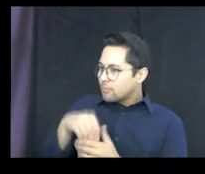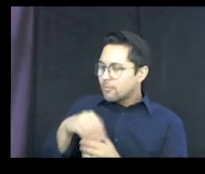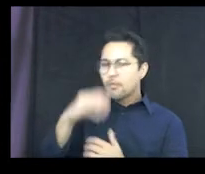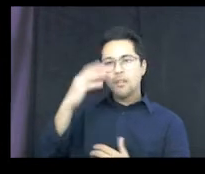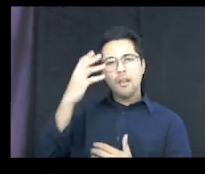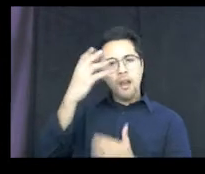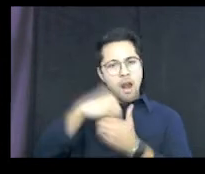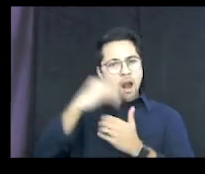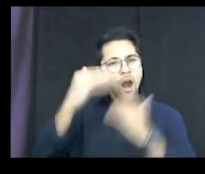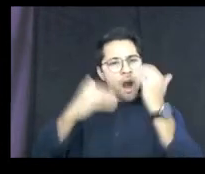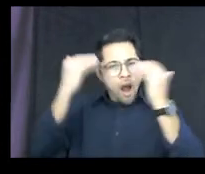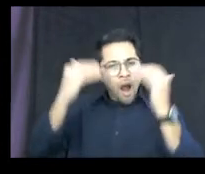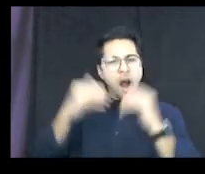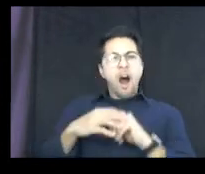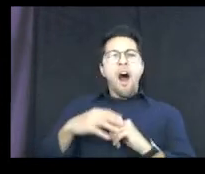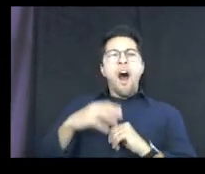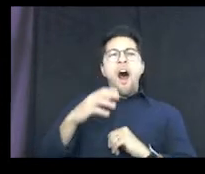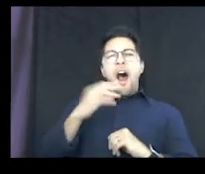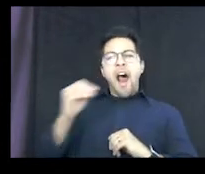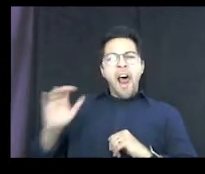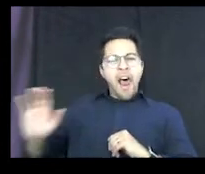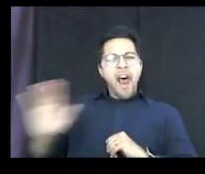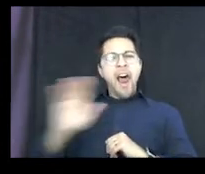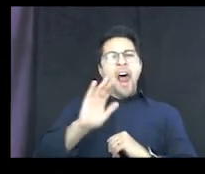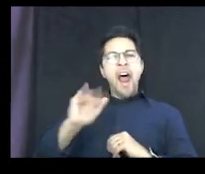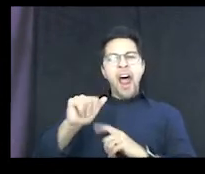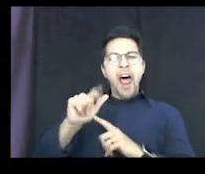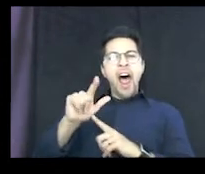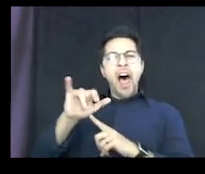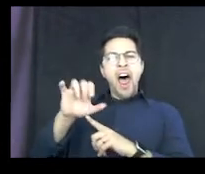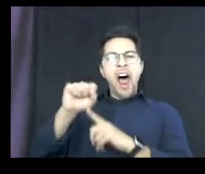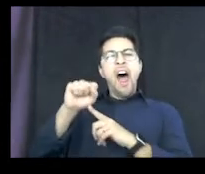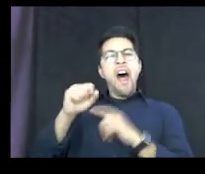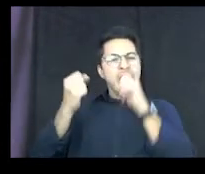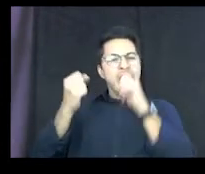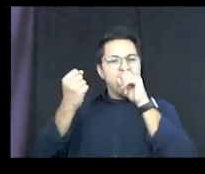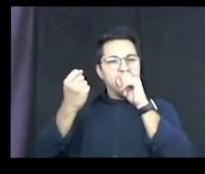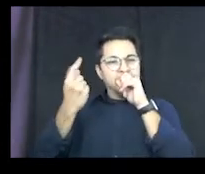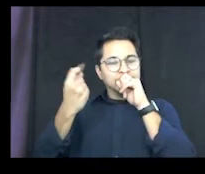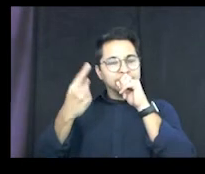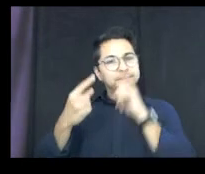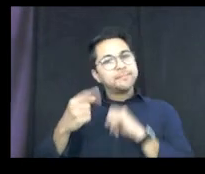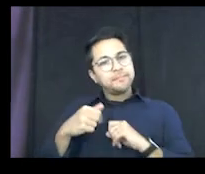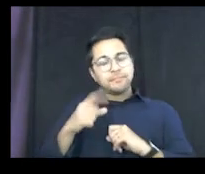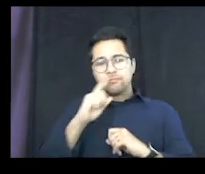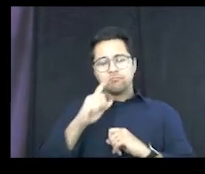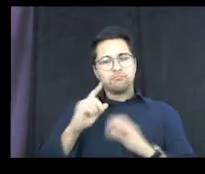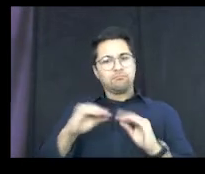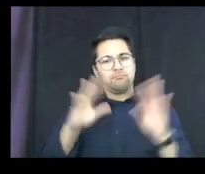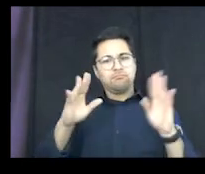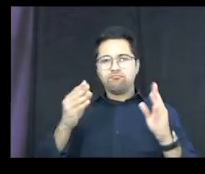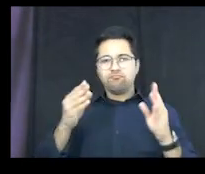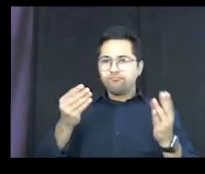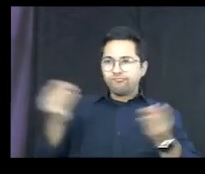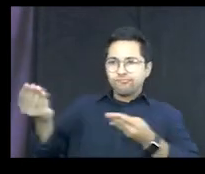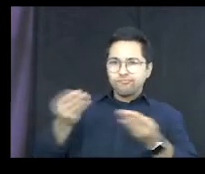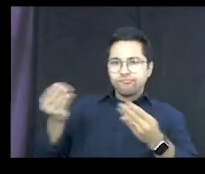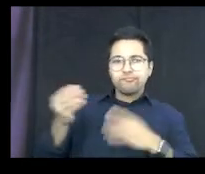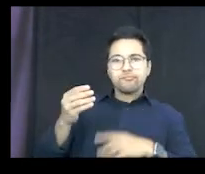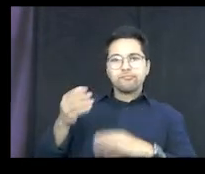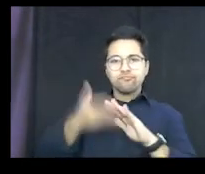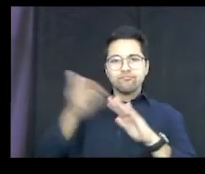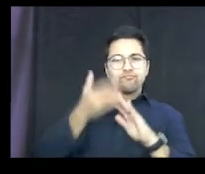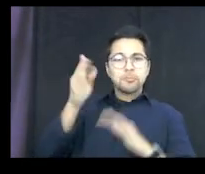autistic adults and their allies. However, it is clearly moderated and run